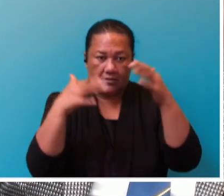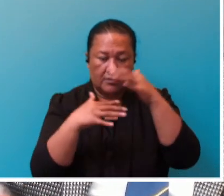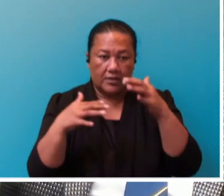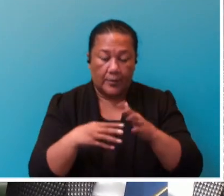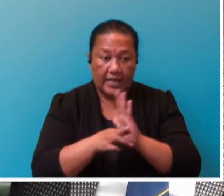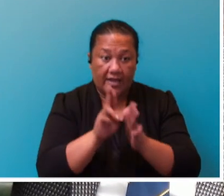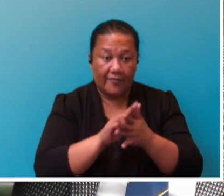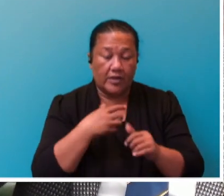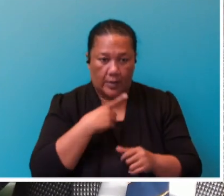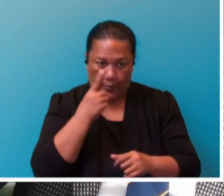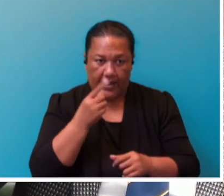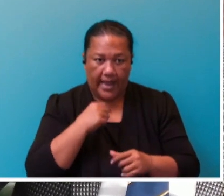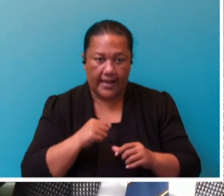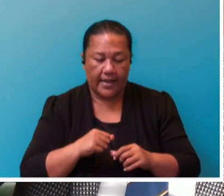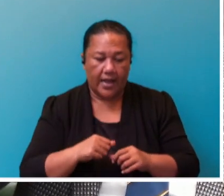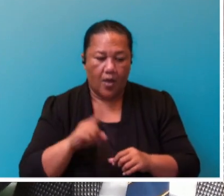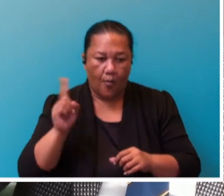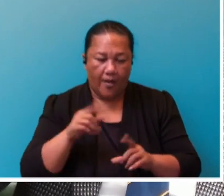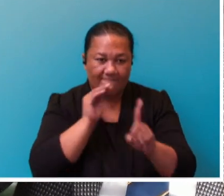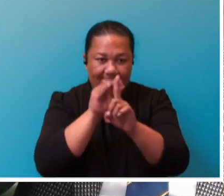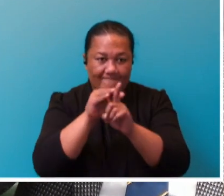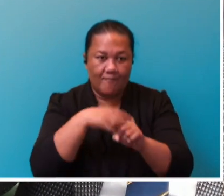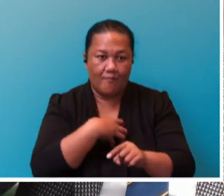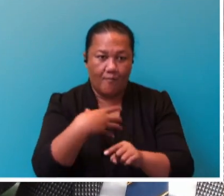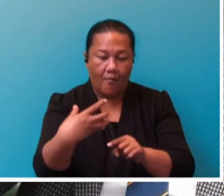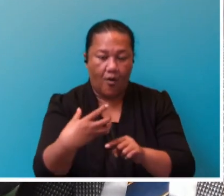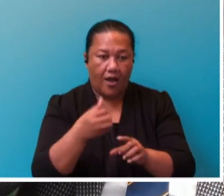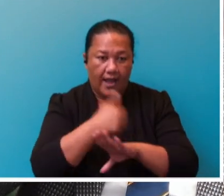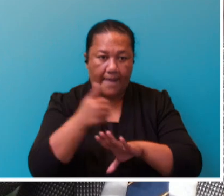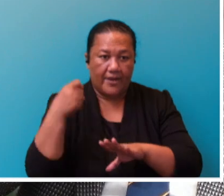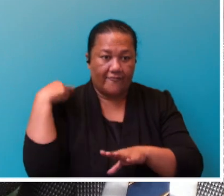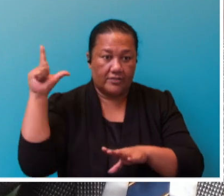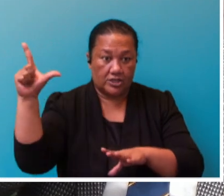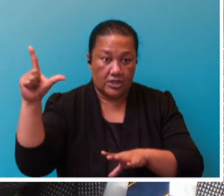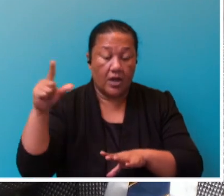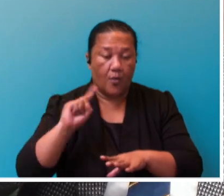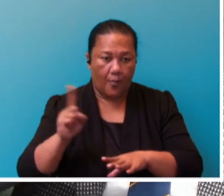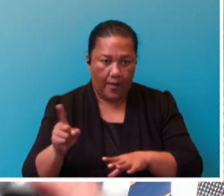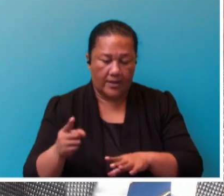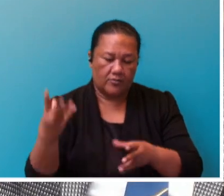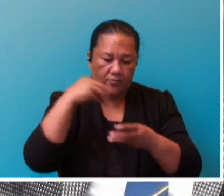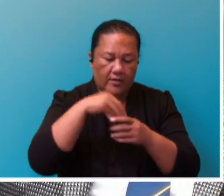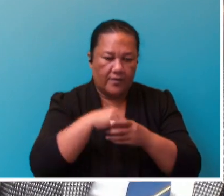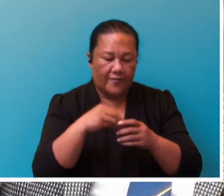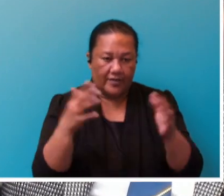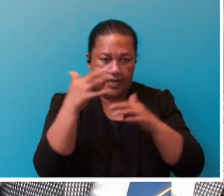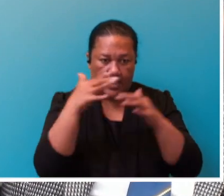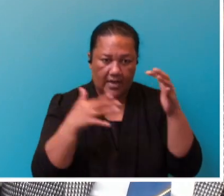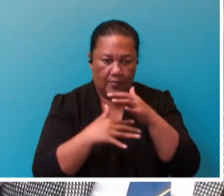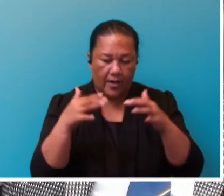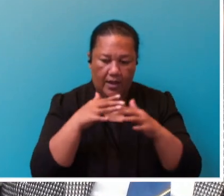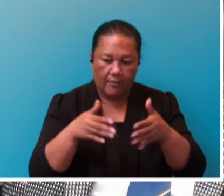for more of our government officials to get onto the network, and we